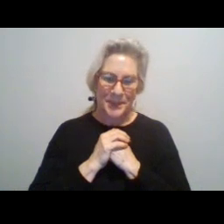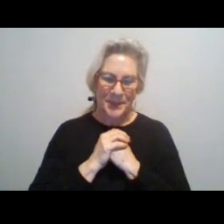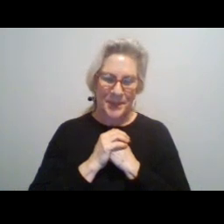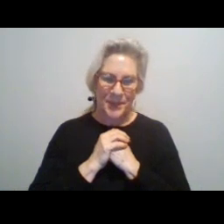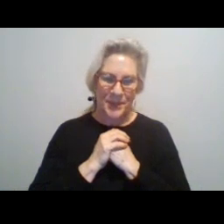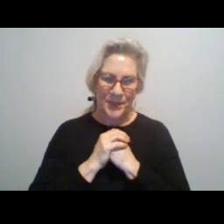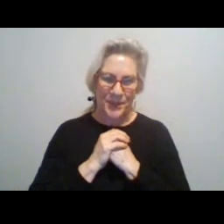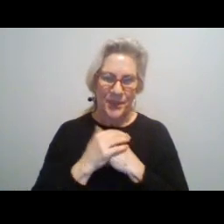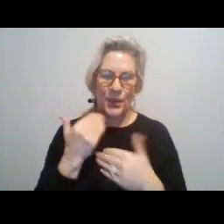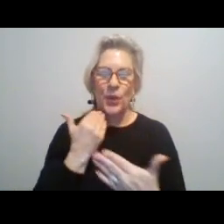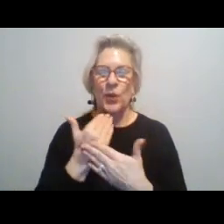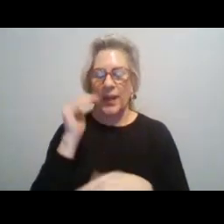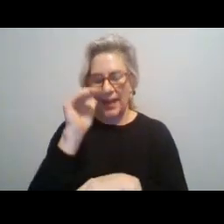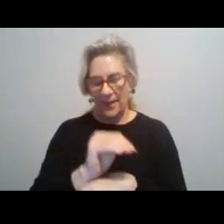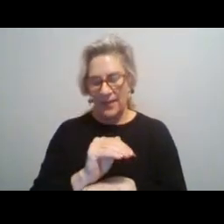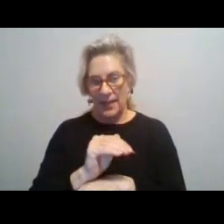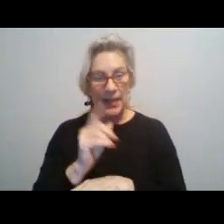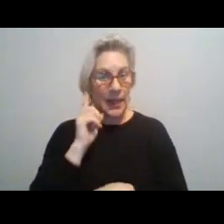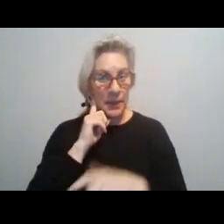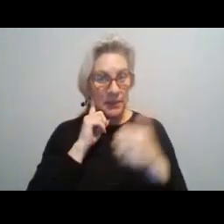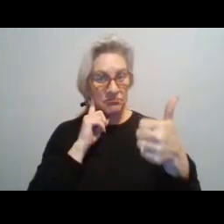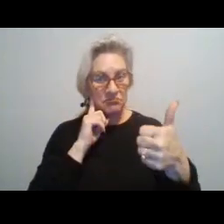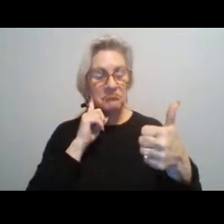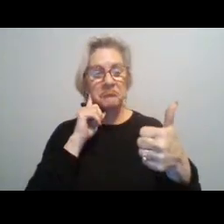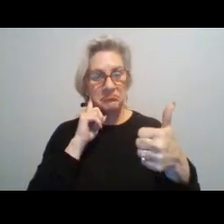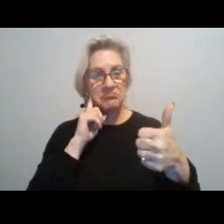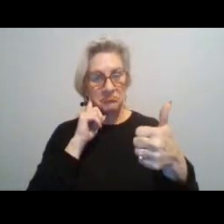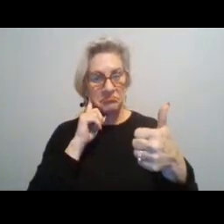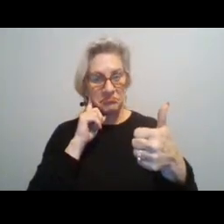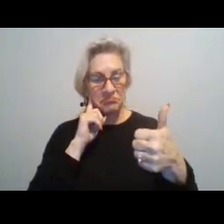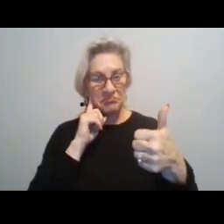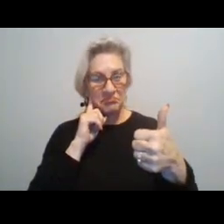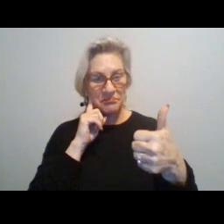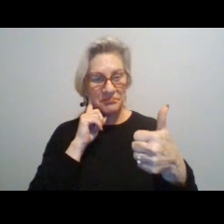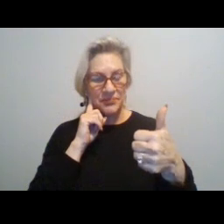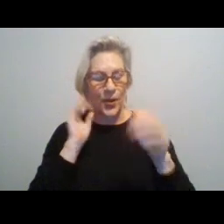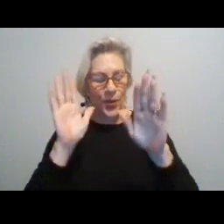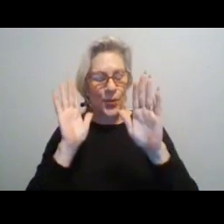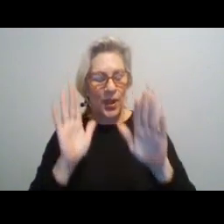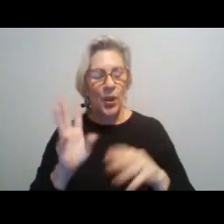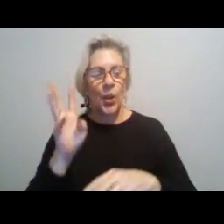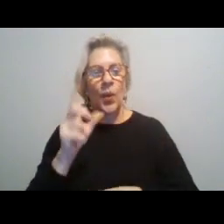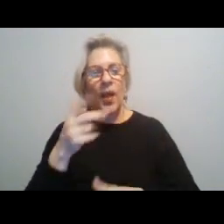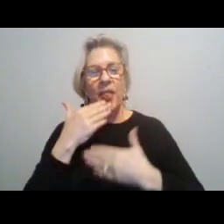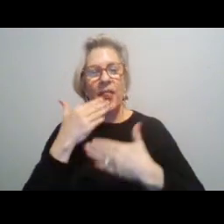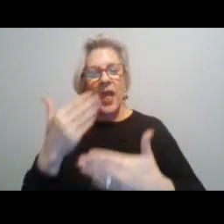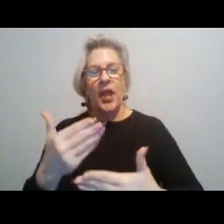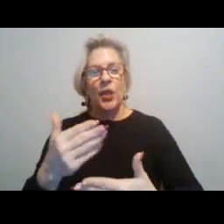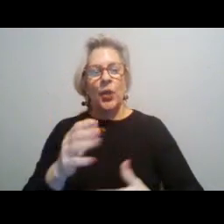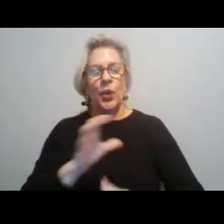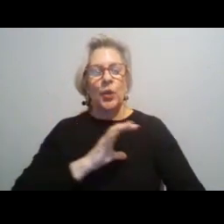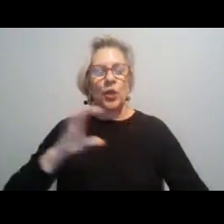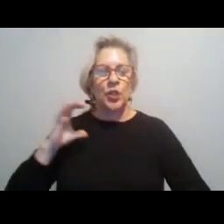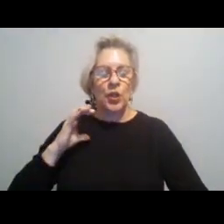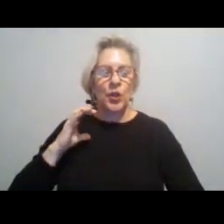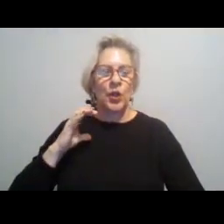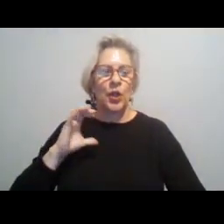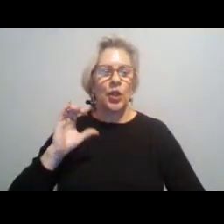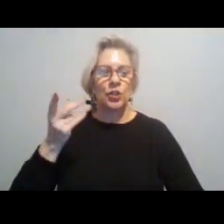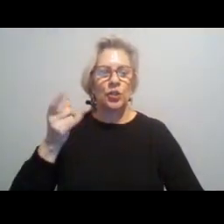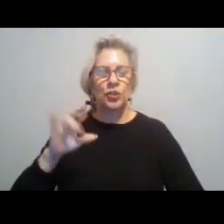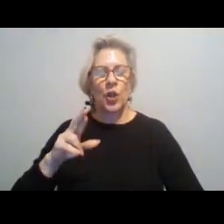Good evening. Yeah, can you hear me? Good evening. Yes. Oh, great. Well, thank you, Chair and Commissioners. What a